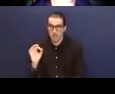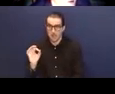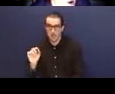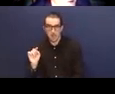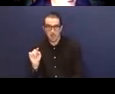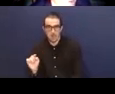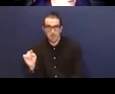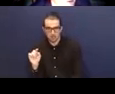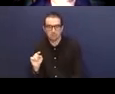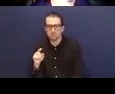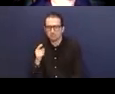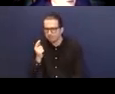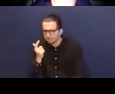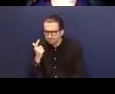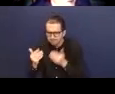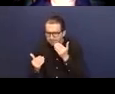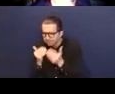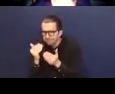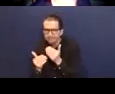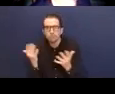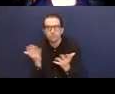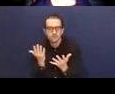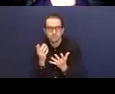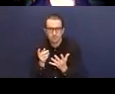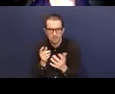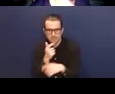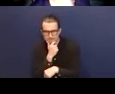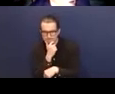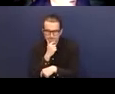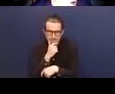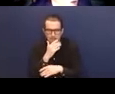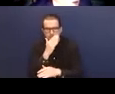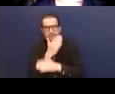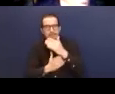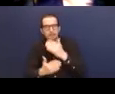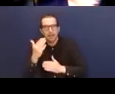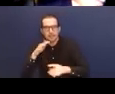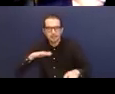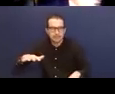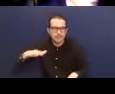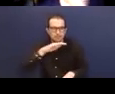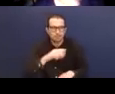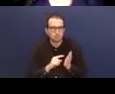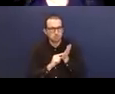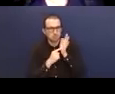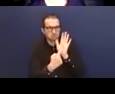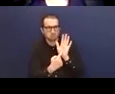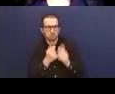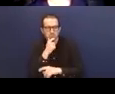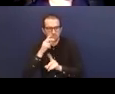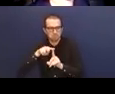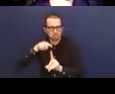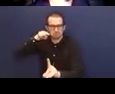the pre-paradigm shift. So a really medical model approach. One dimensional approach, cause and effect